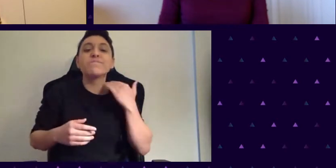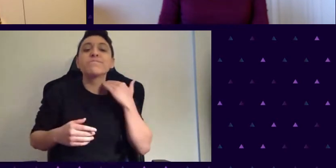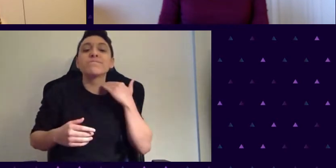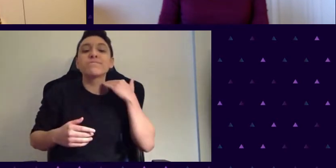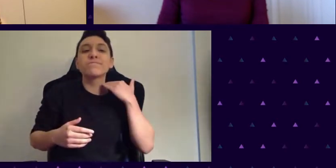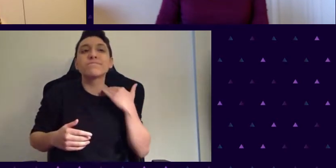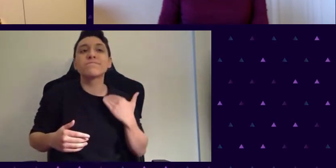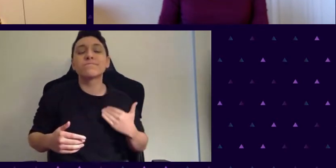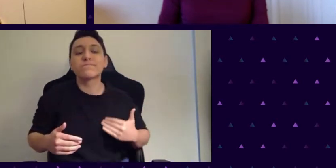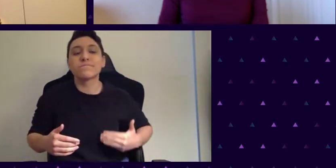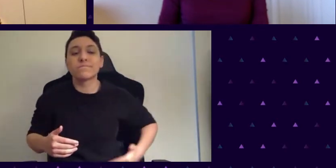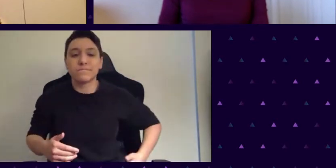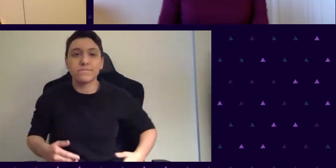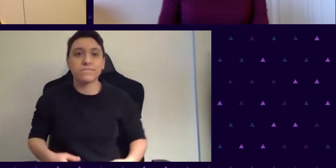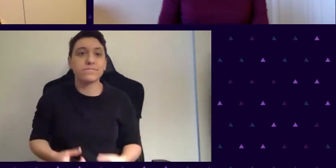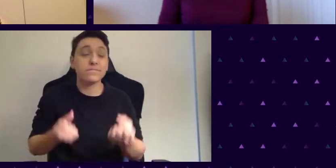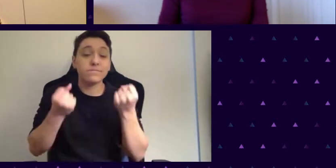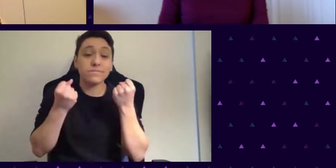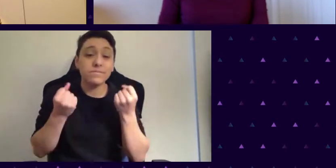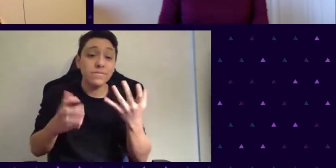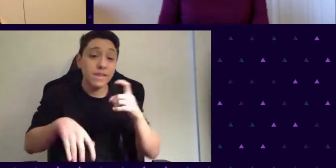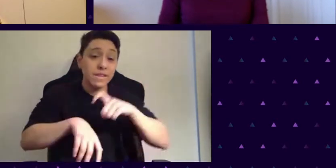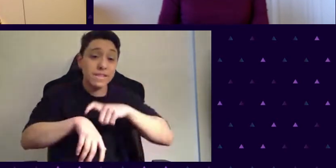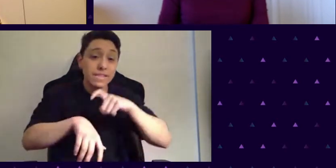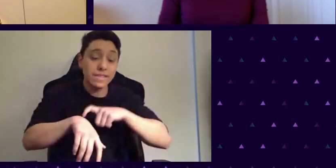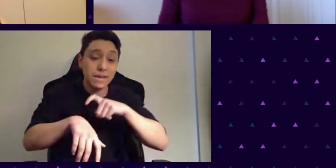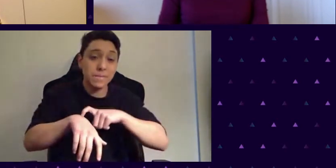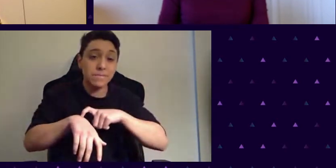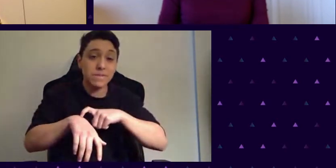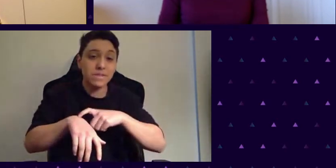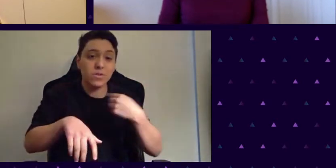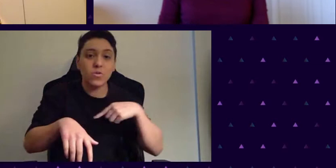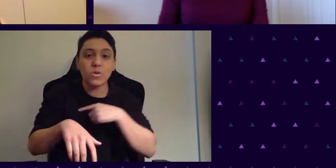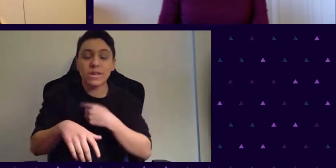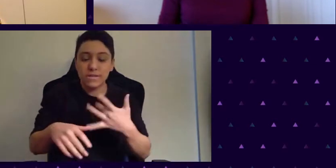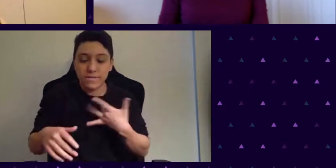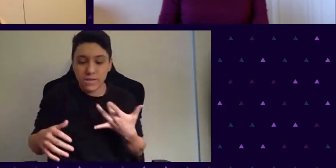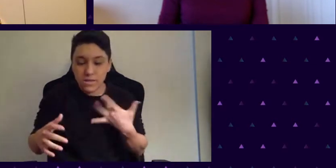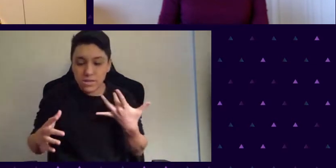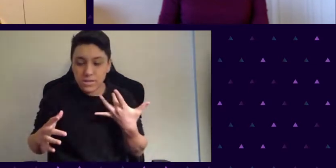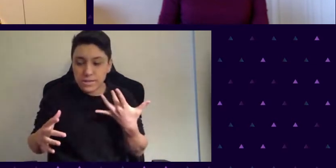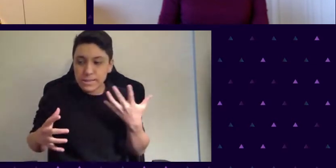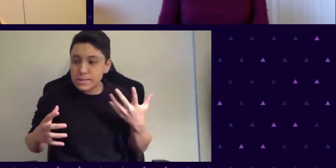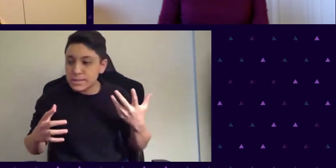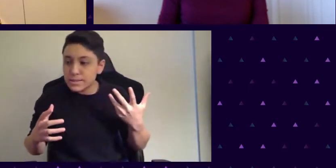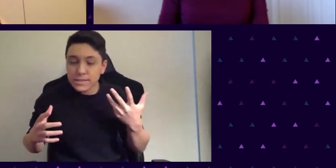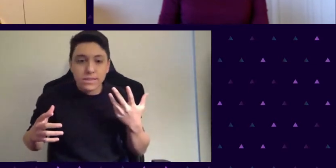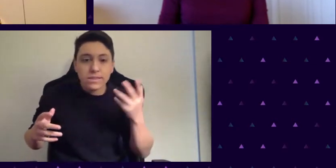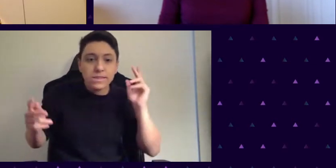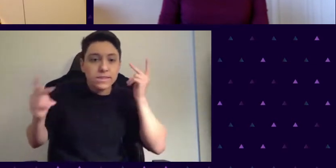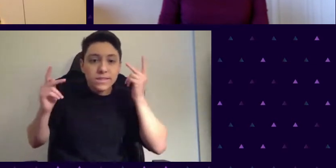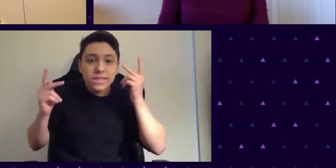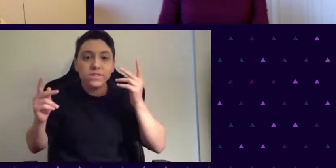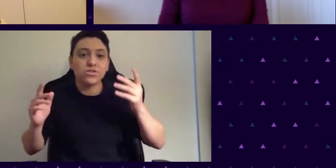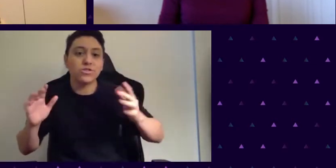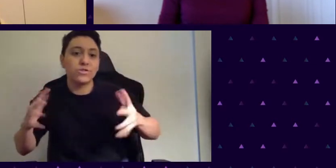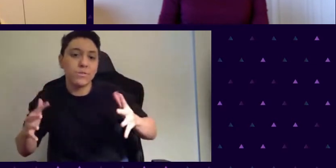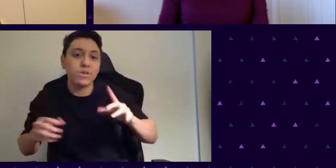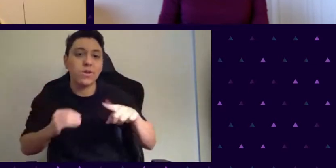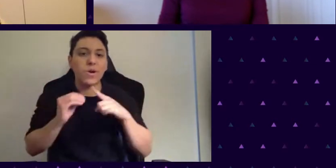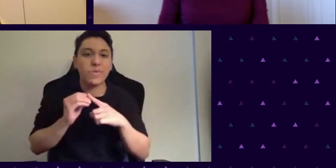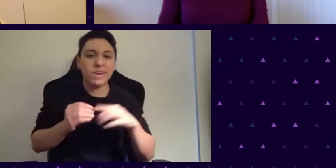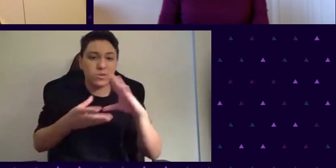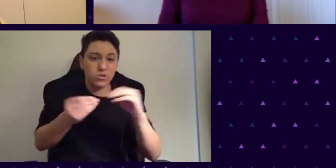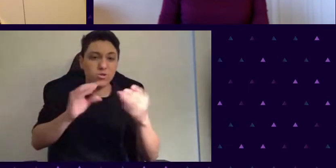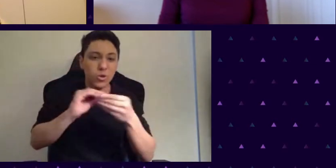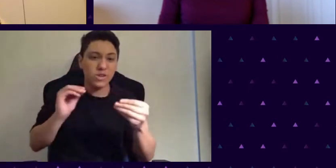And so much of the time we get really caught up in a story. We get really caught up in all of the news that's